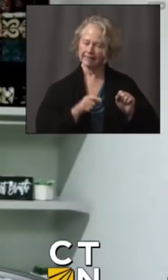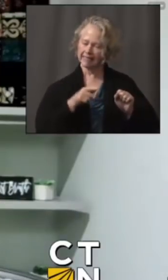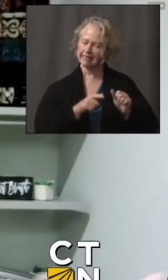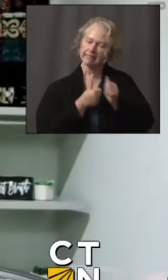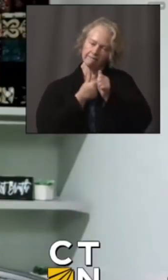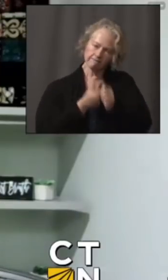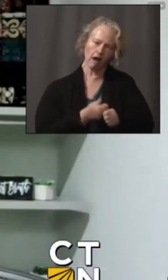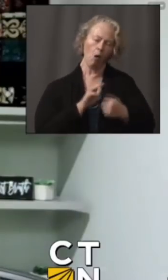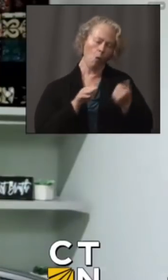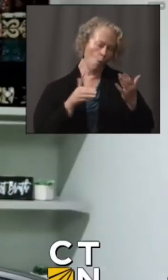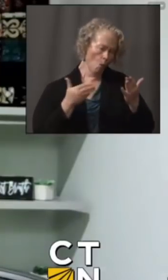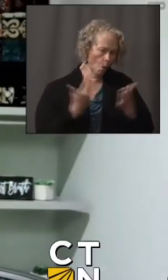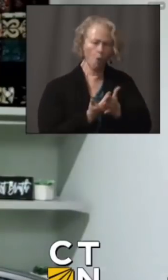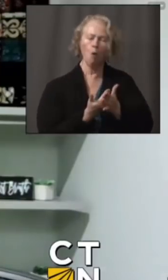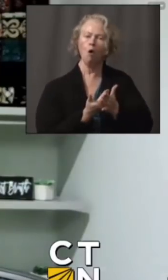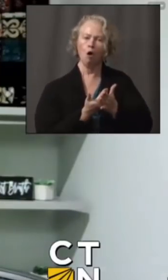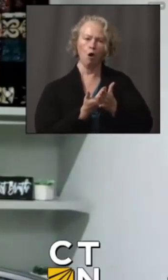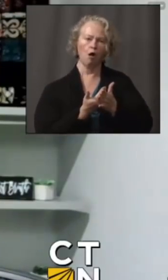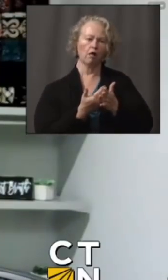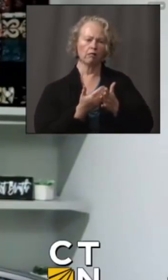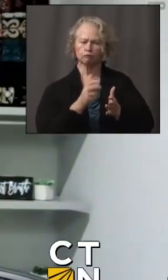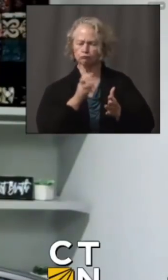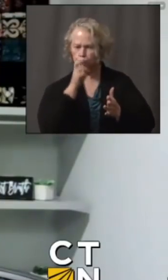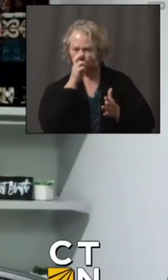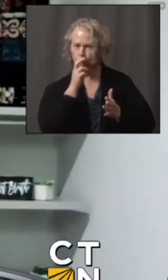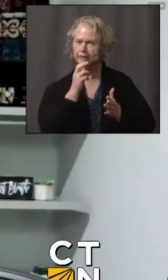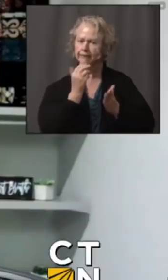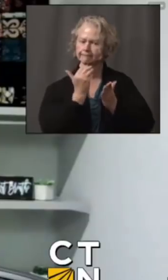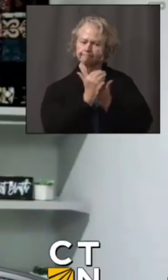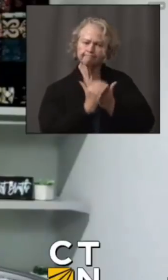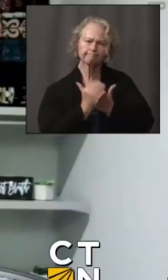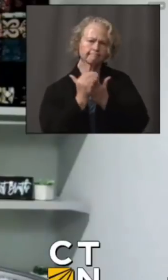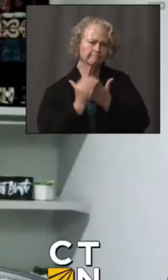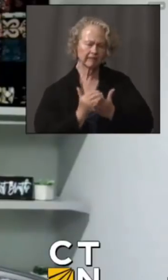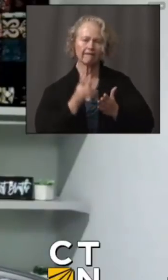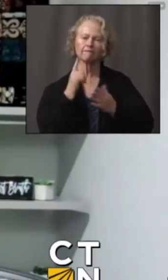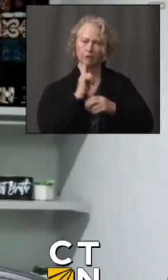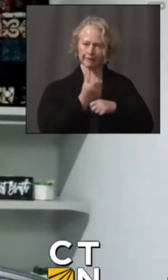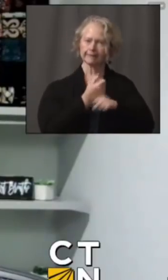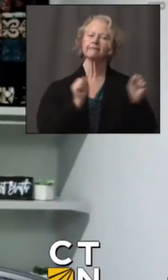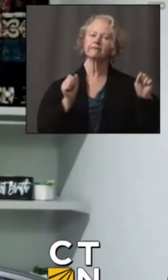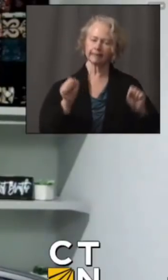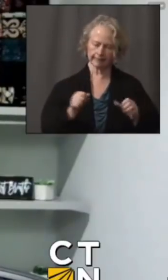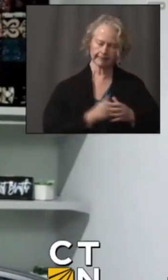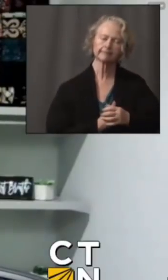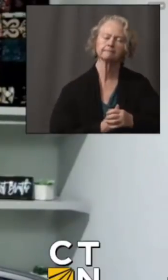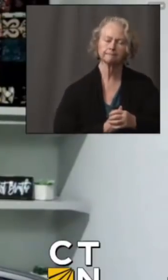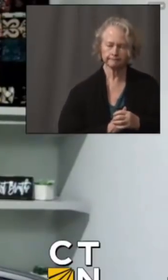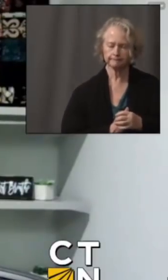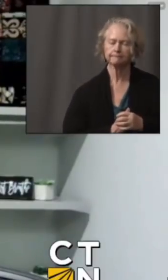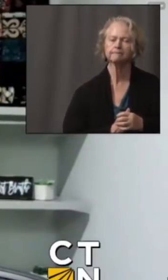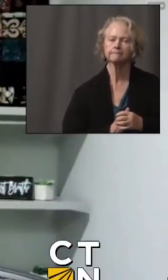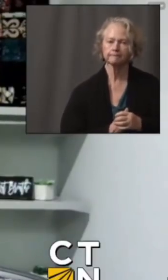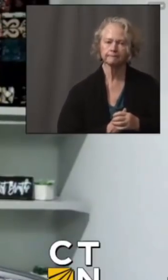the vaccine candidates are going through the same steps in terms of safety and efficacy. Agreed.